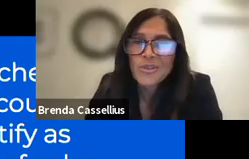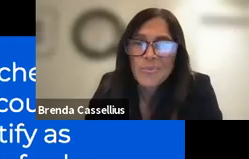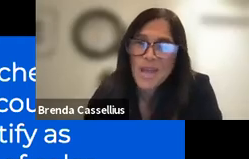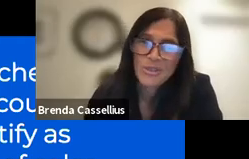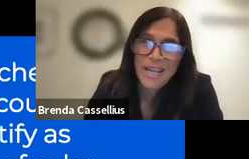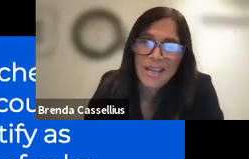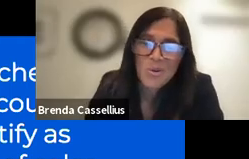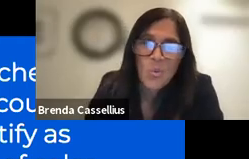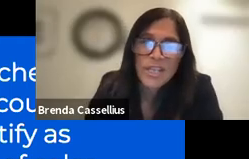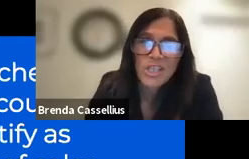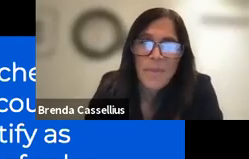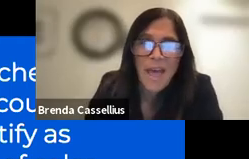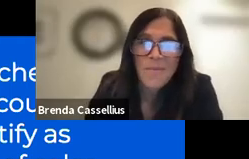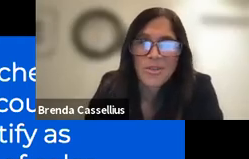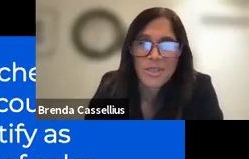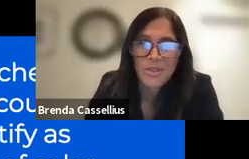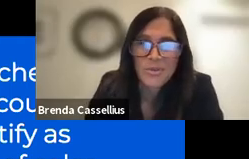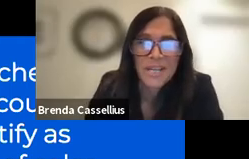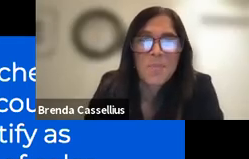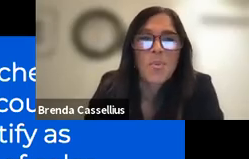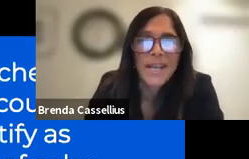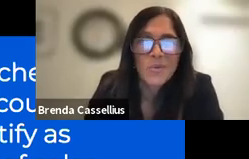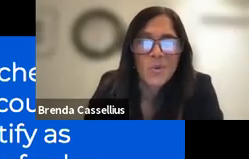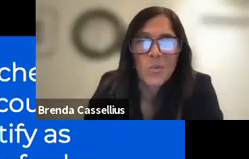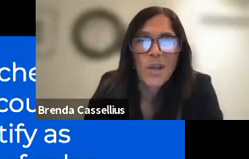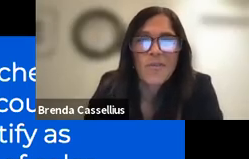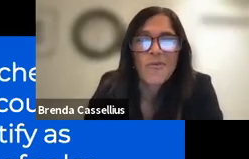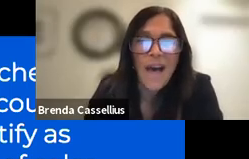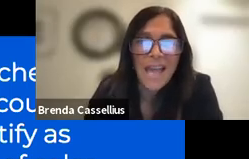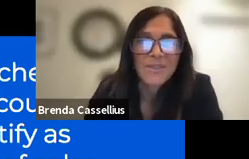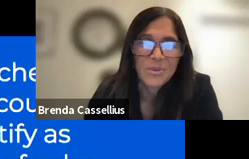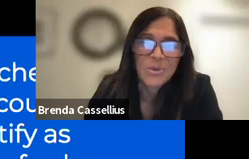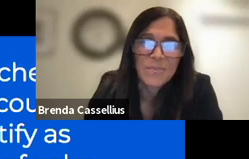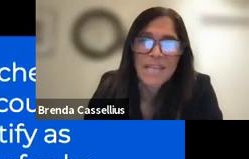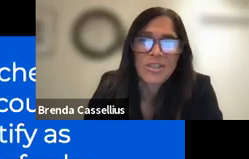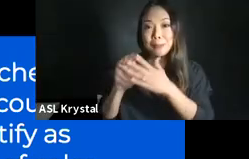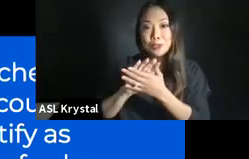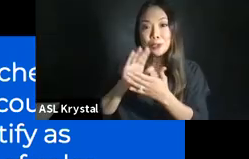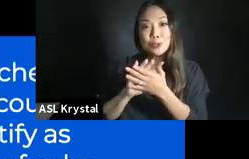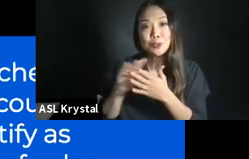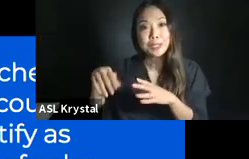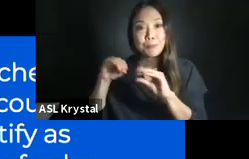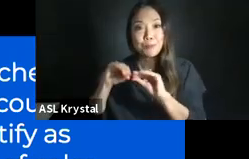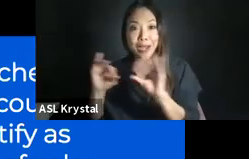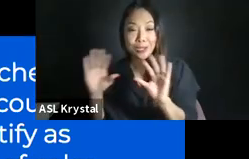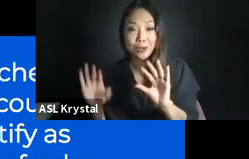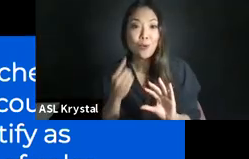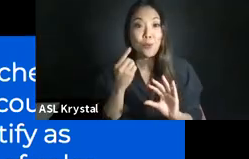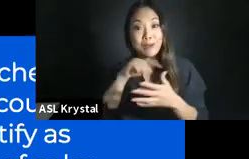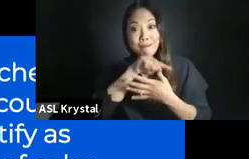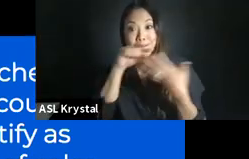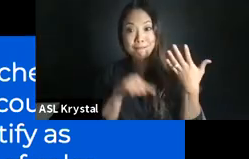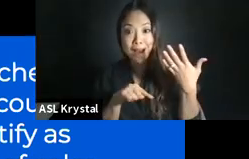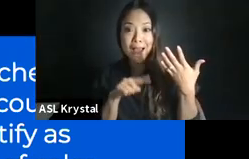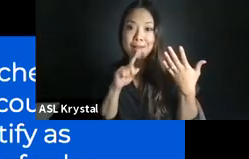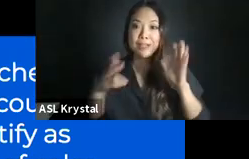other news from yesterday winship elementary school in brighton was one of five schools in massachusetts named as a national blue ribbon